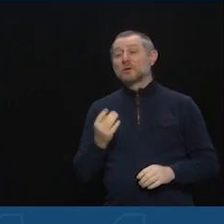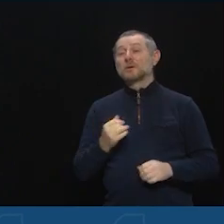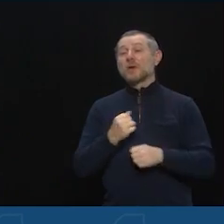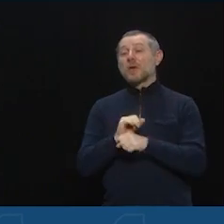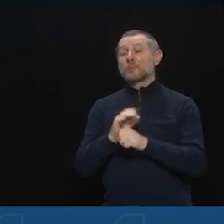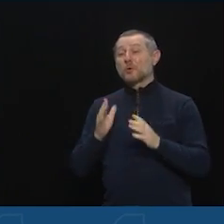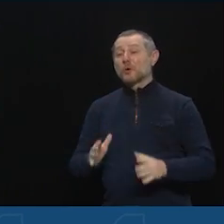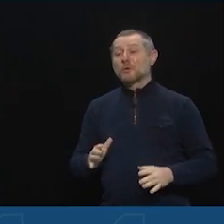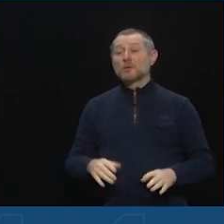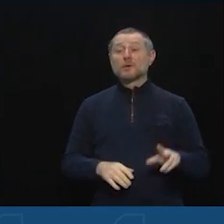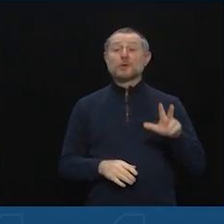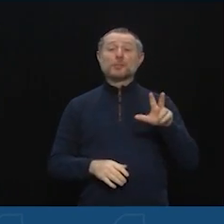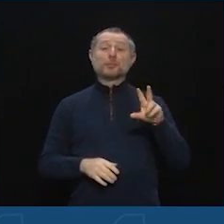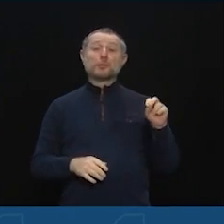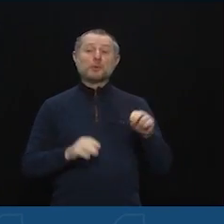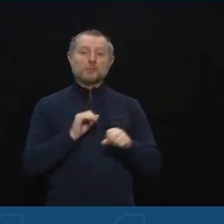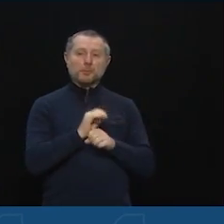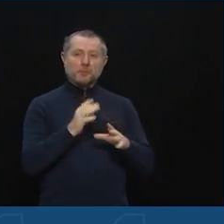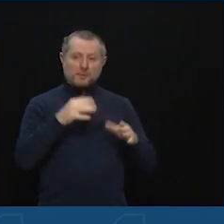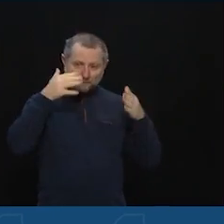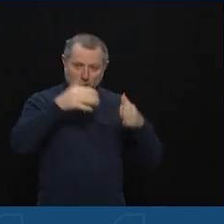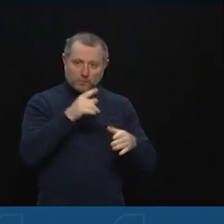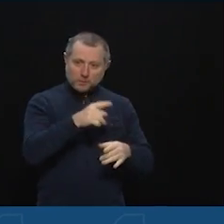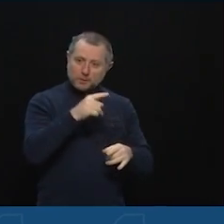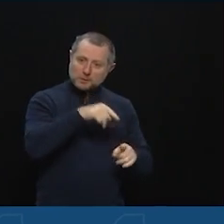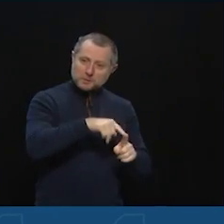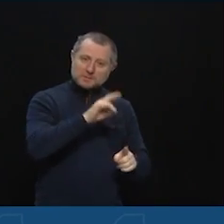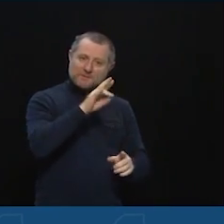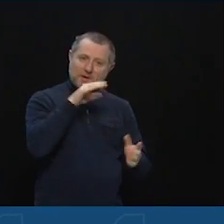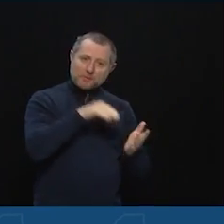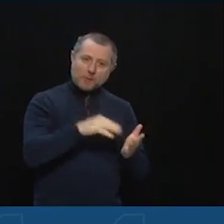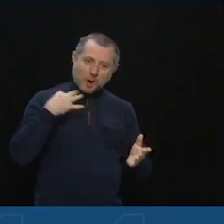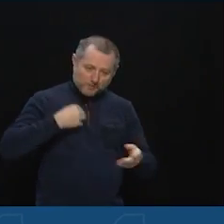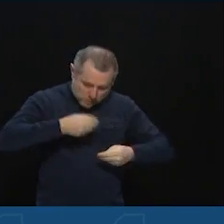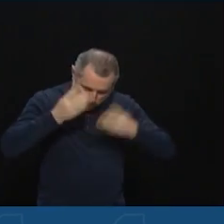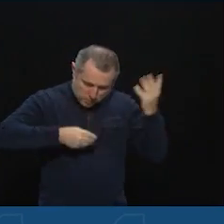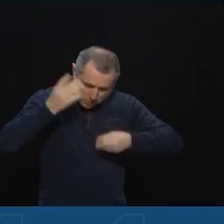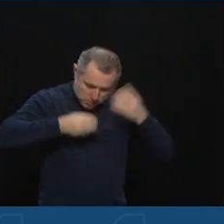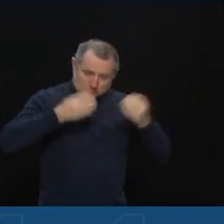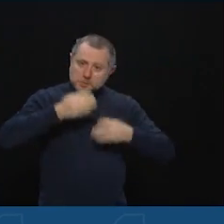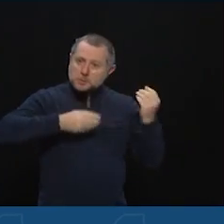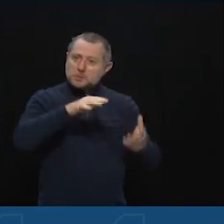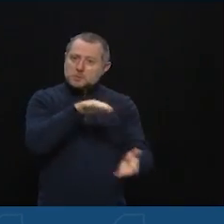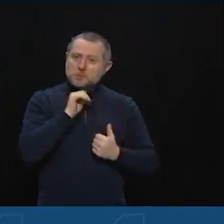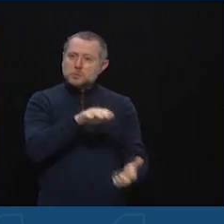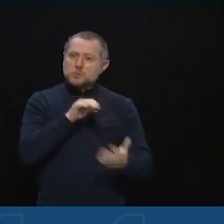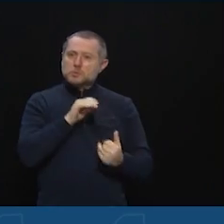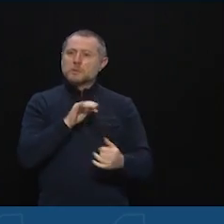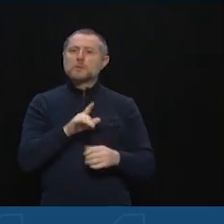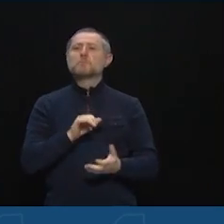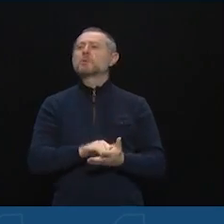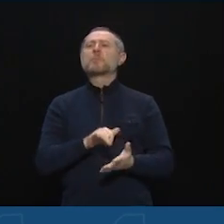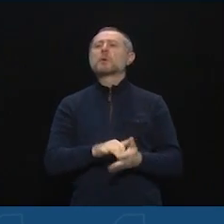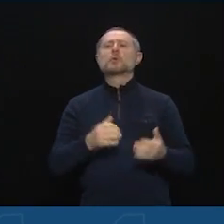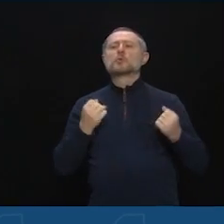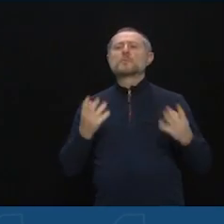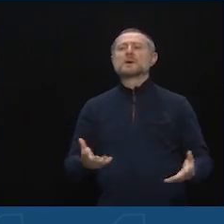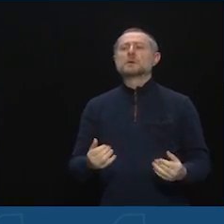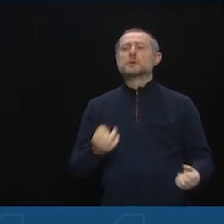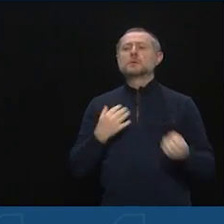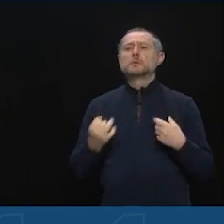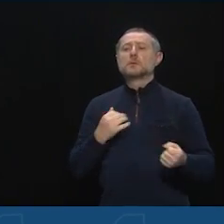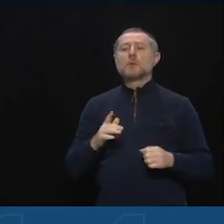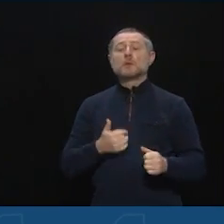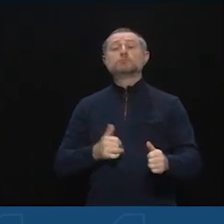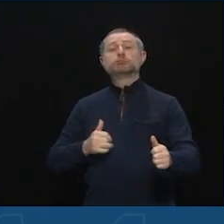75,000 applications. That is impossible. And they also have a backlog of